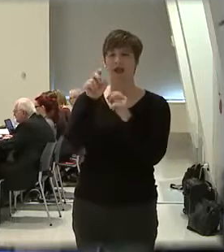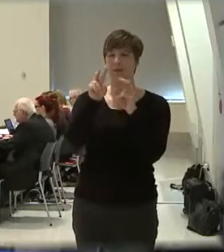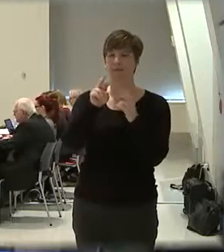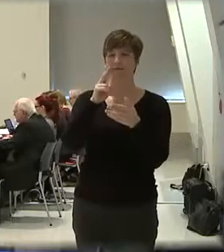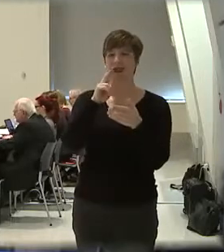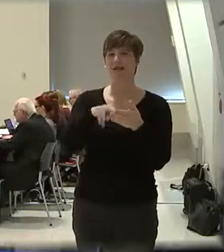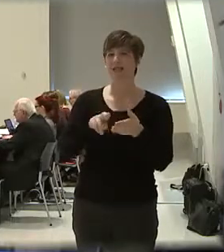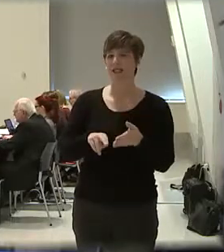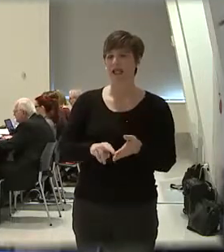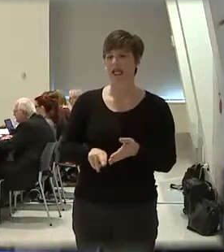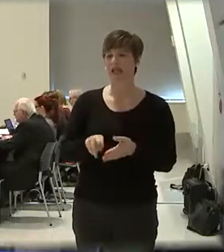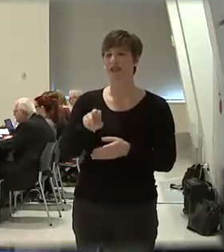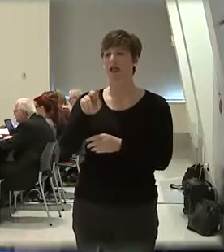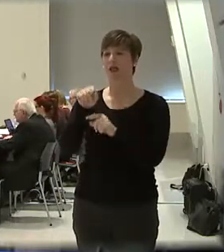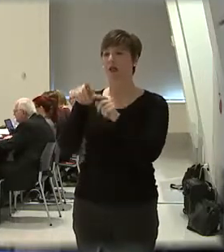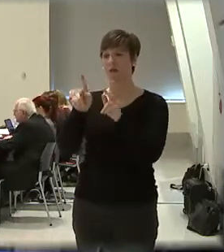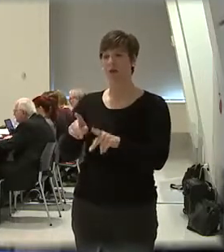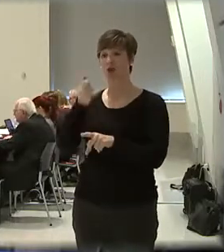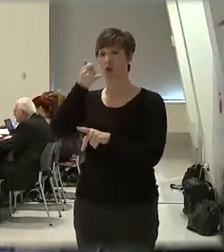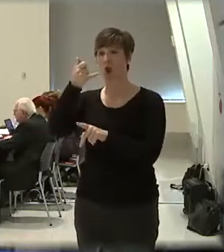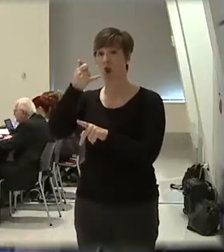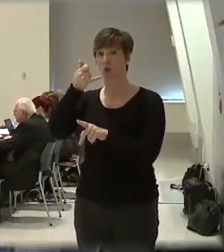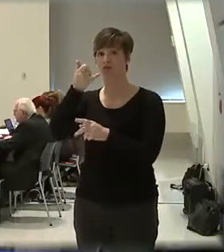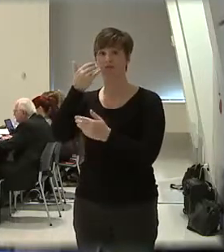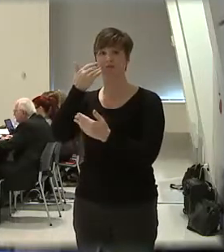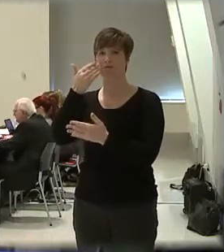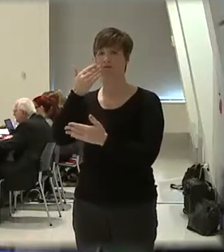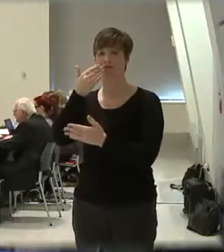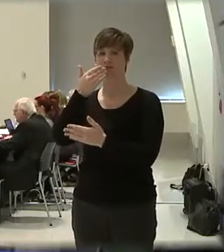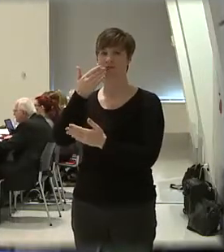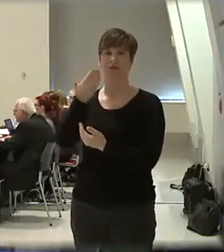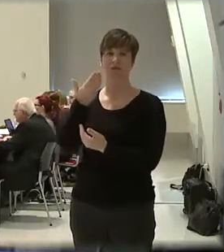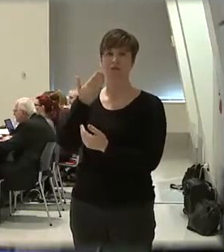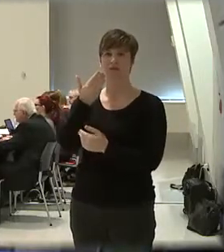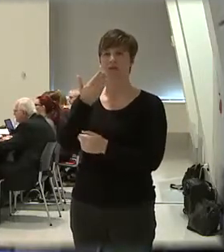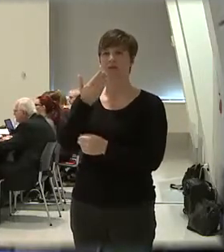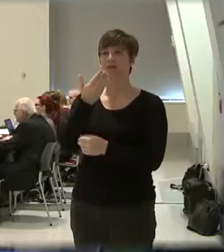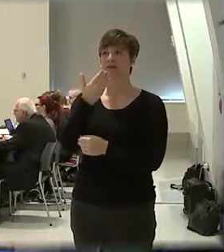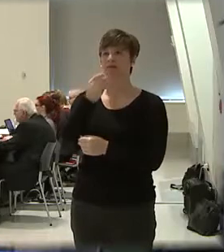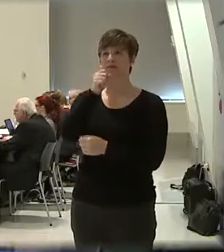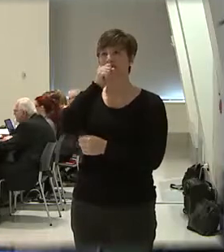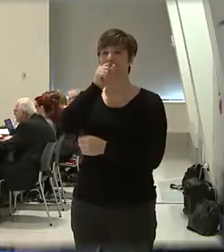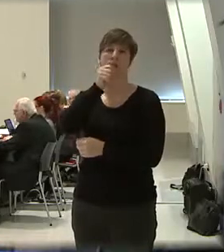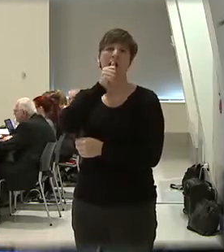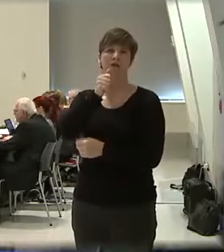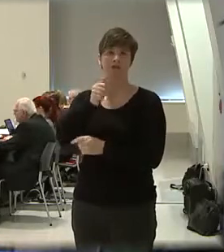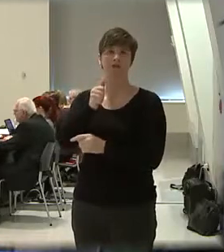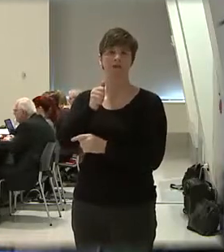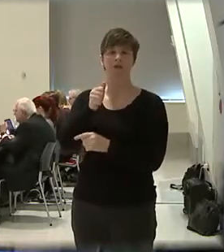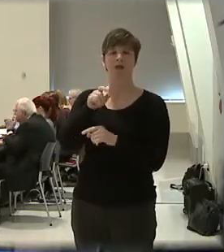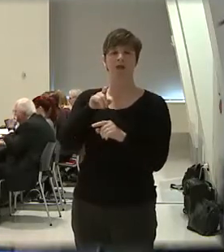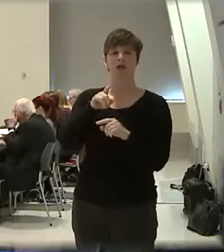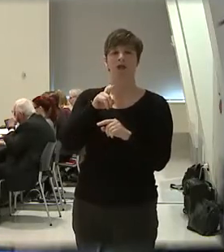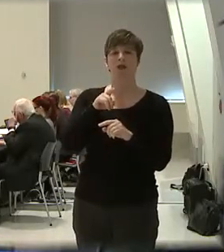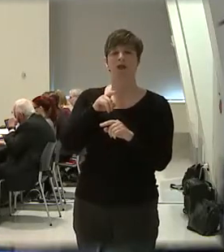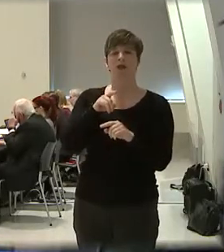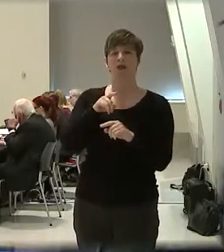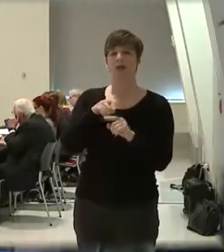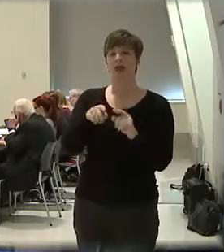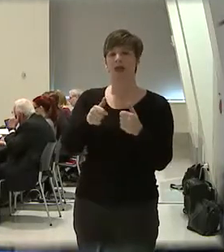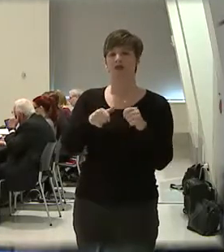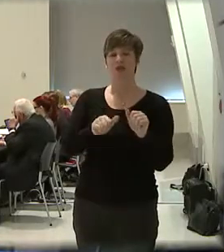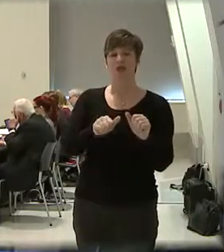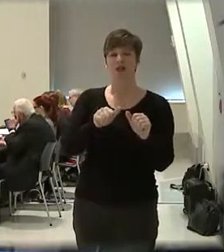the tipster is anonymous, remains anonymous, and the investigation works into that lead to try